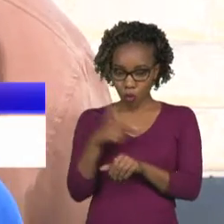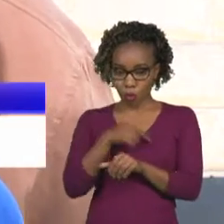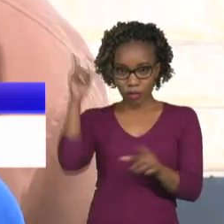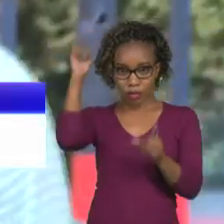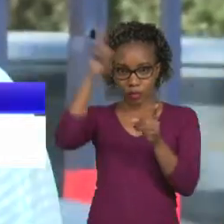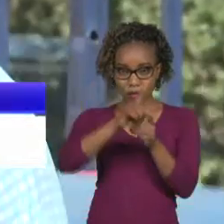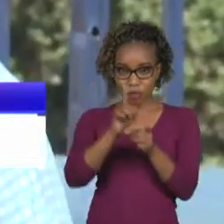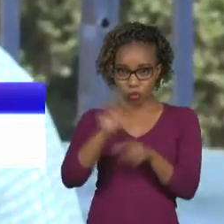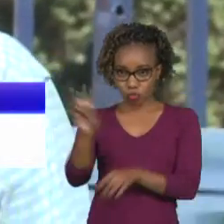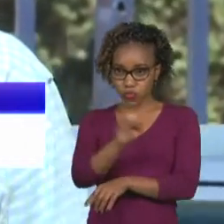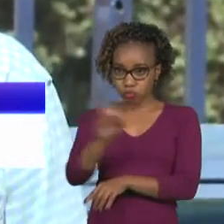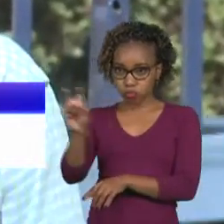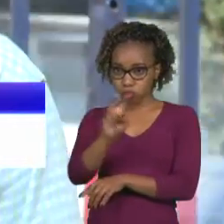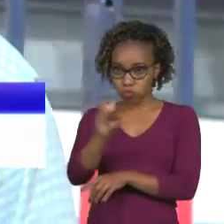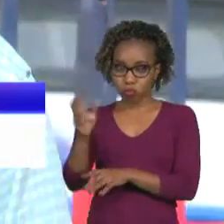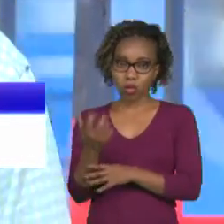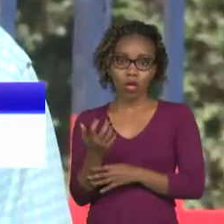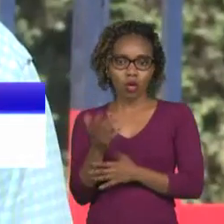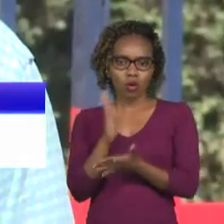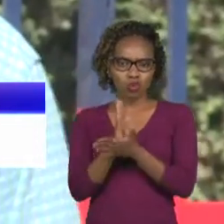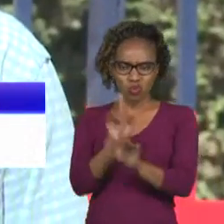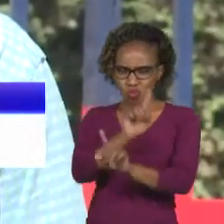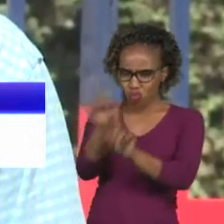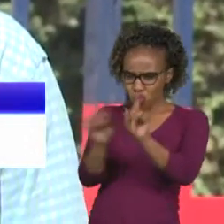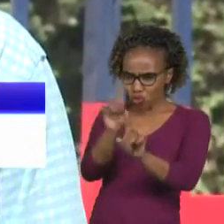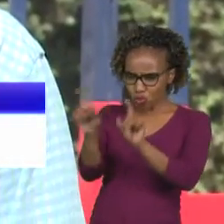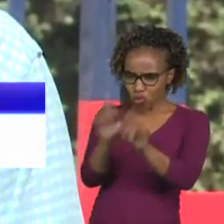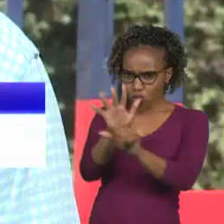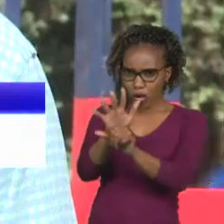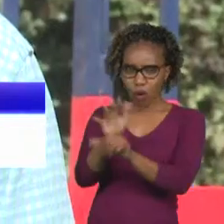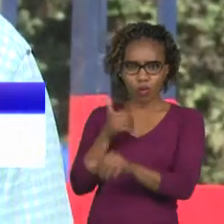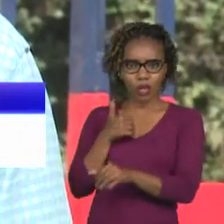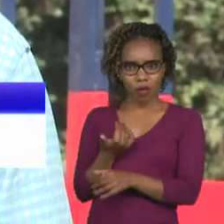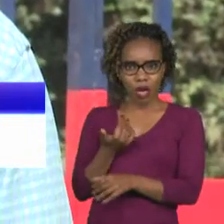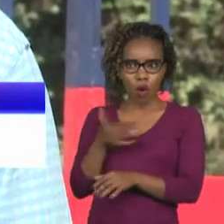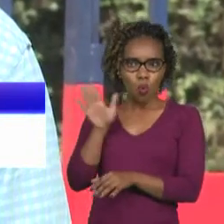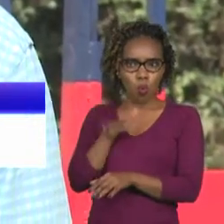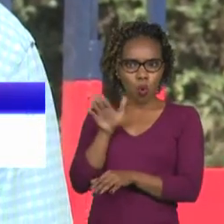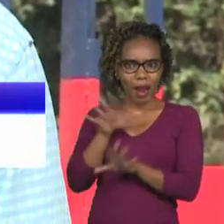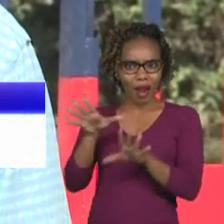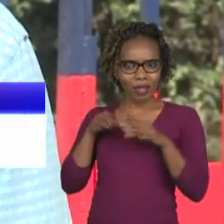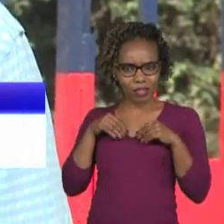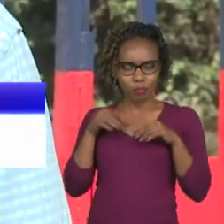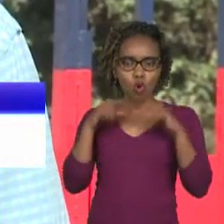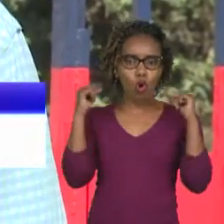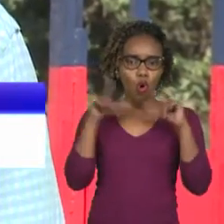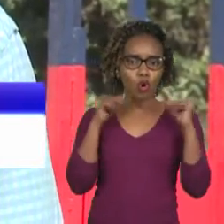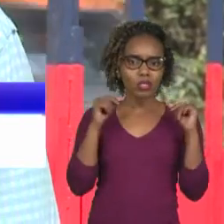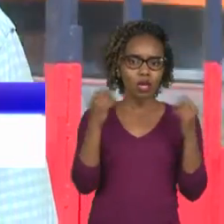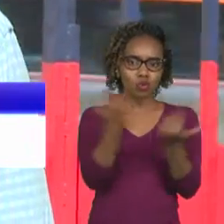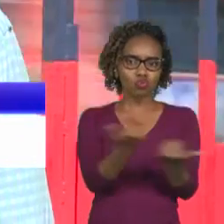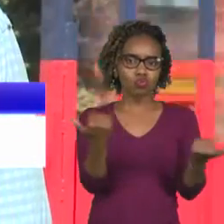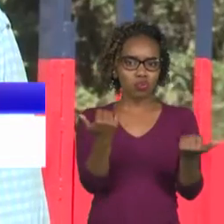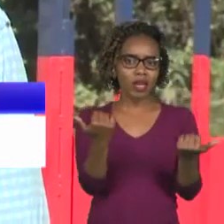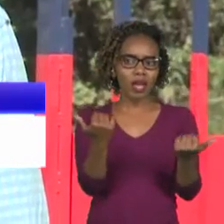on this. Now, this brings about many questions on why the woman agreed to host these teenagers, and how did the 44 travel